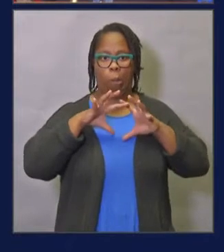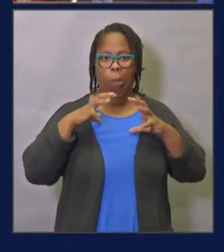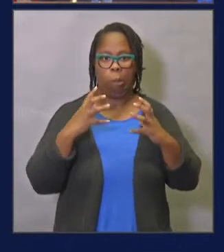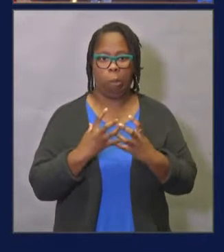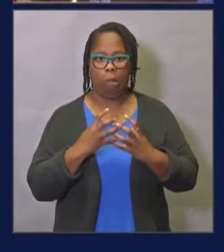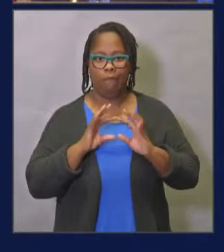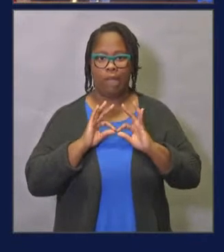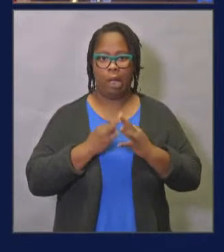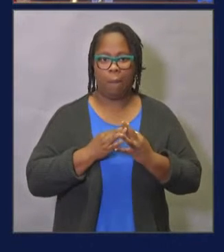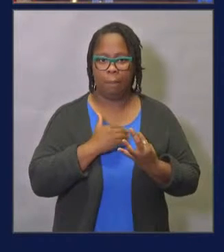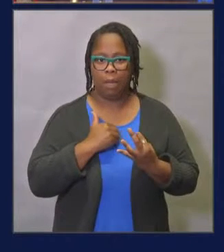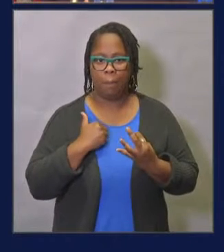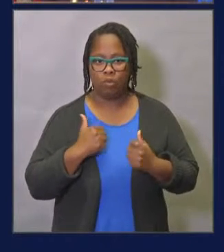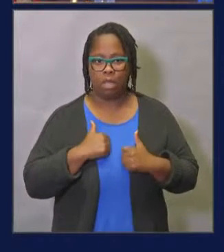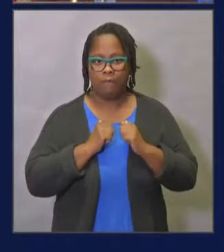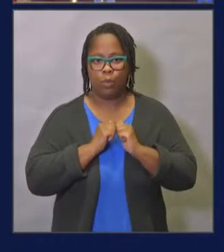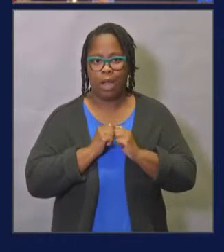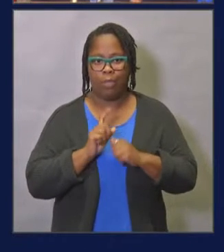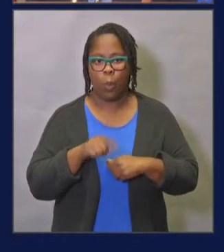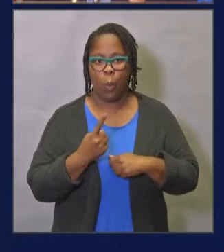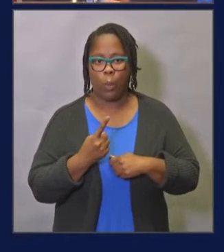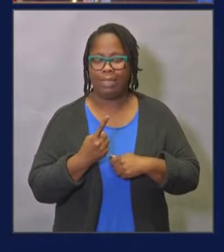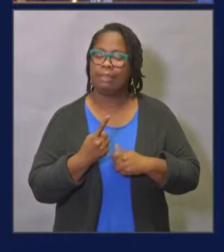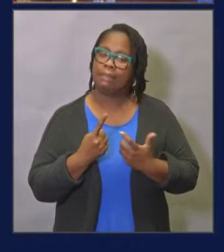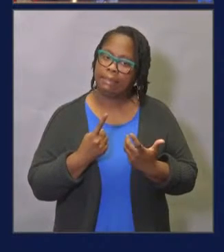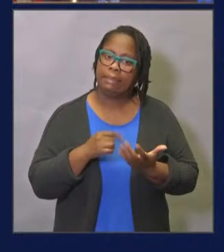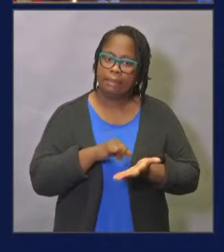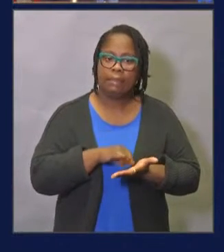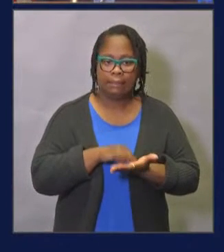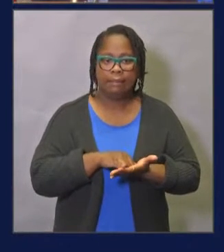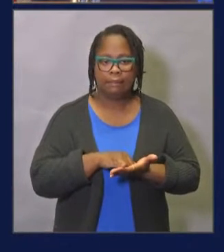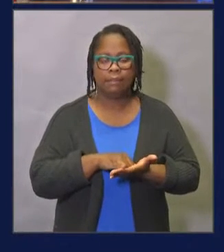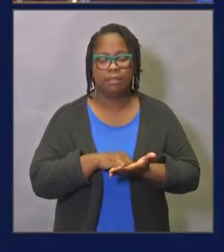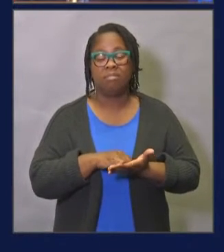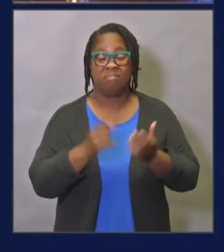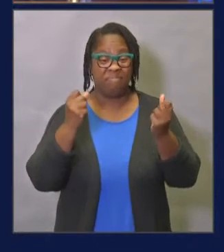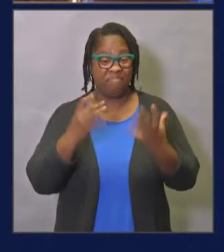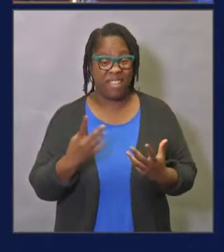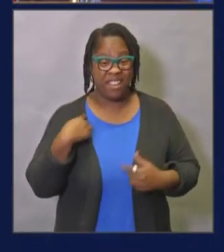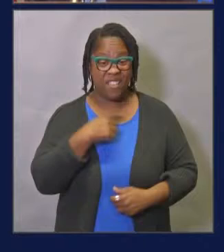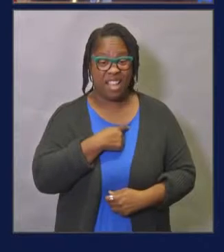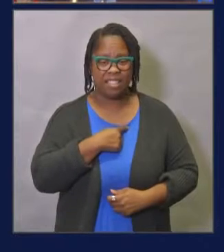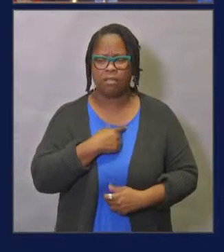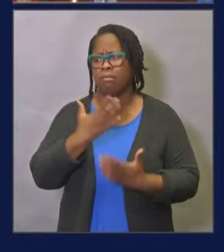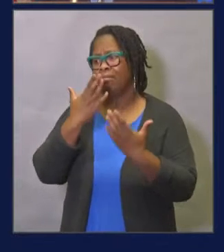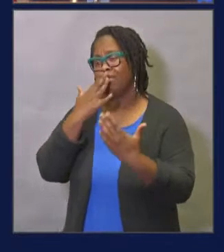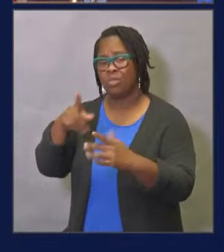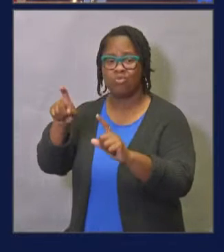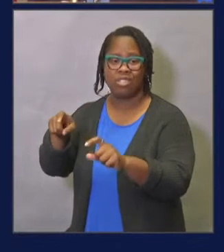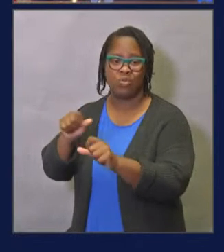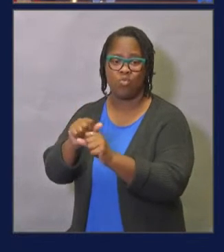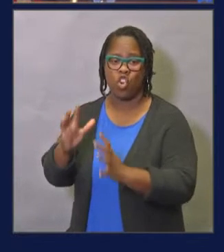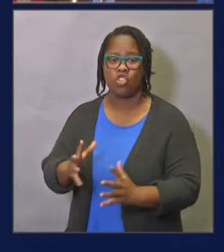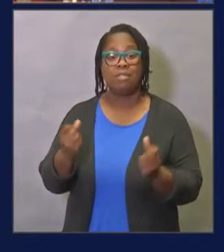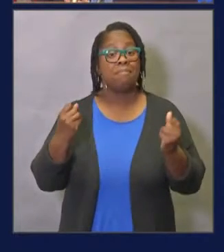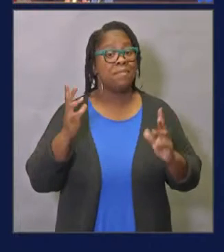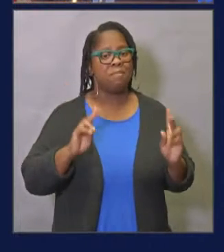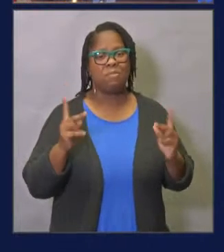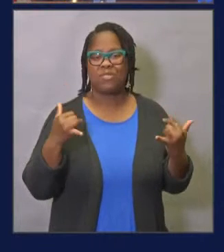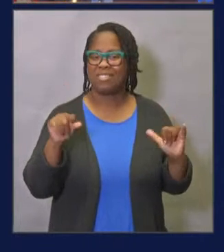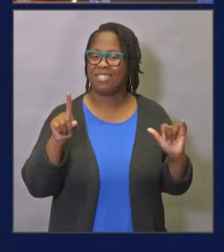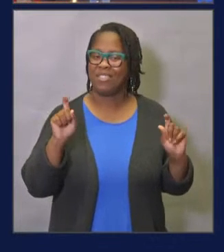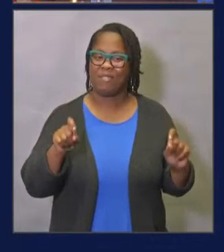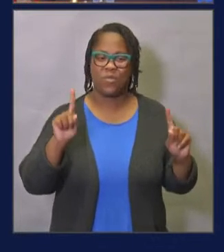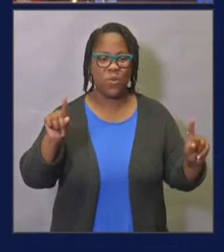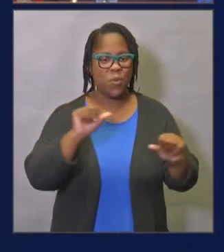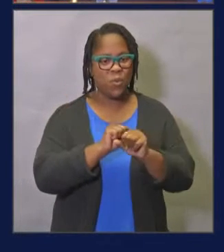at all times. Many of us, and again, thanks to all of our essential workers, must still go to work. Some of our children are